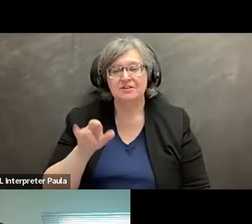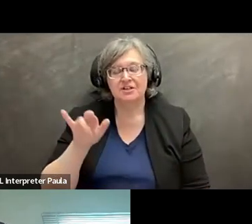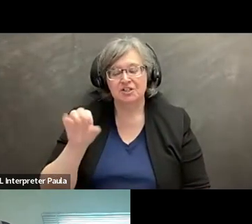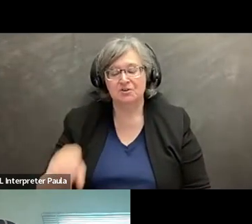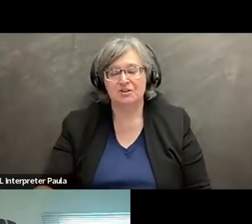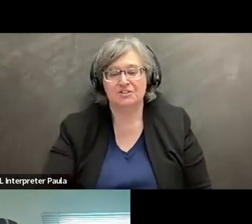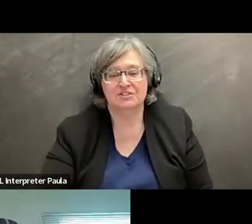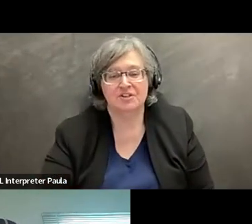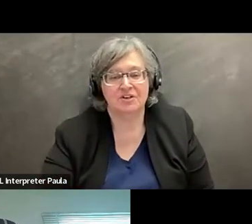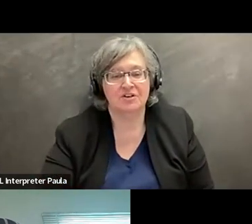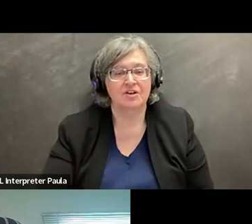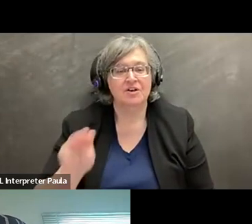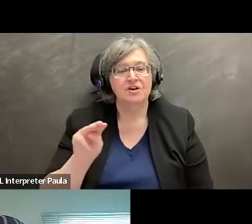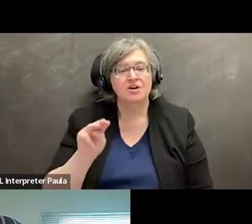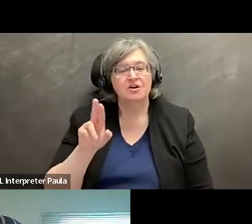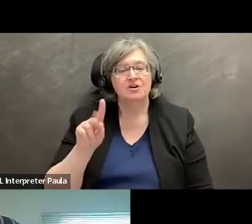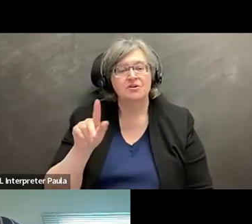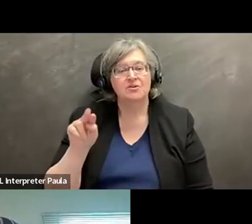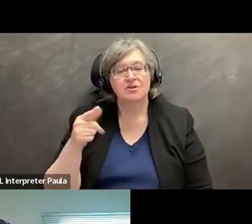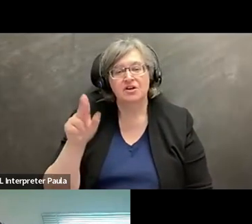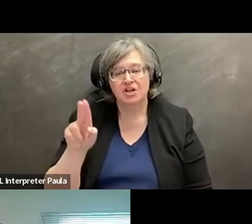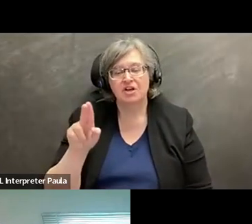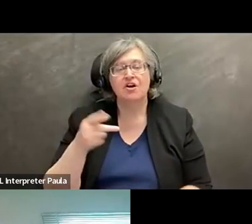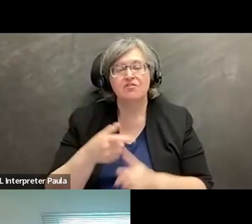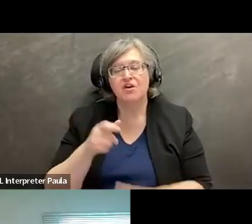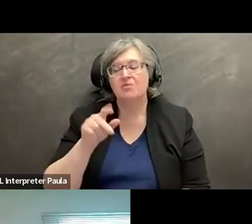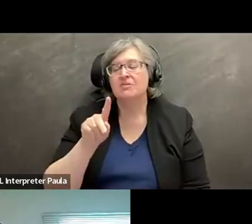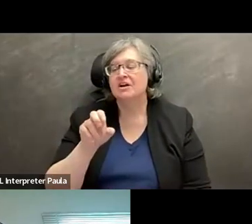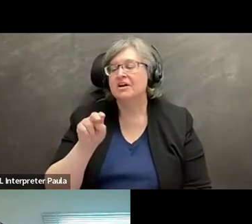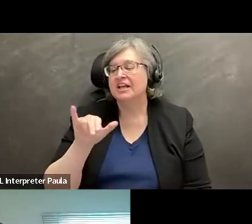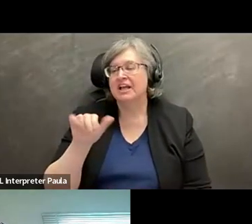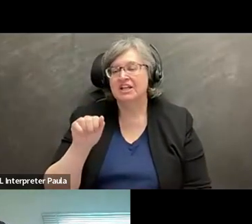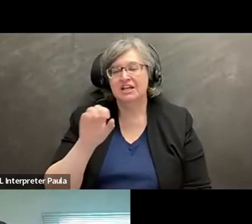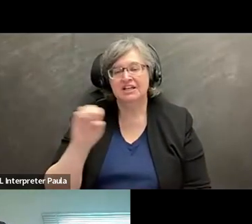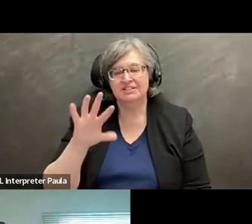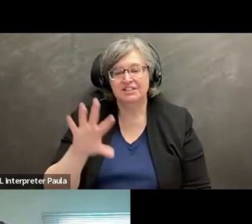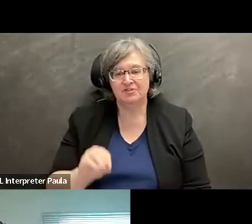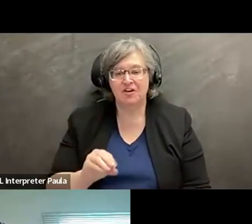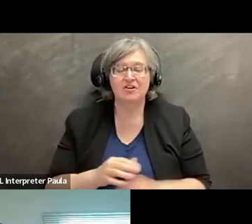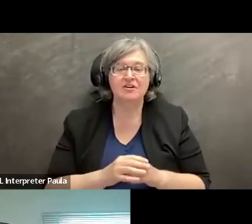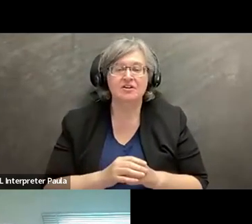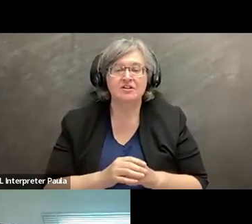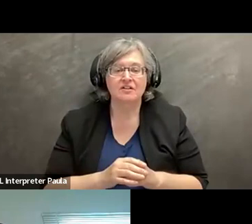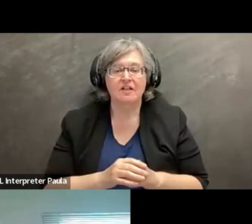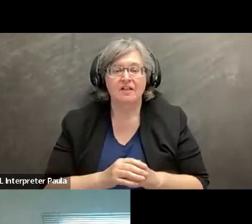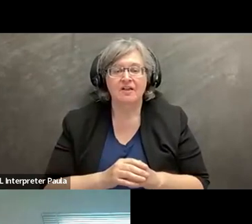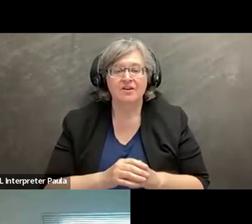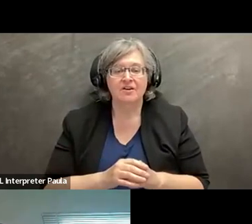Mukangu, originally from Kenya, East Africa, and I am rocking